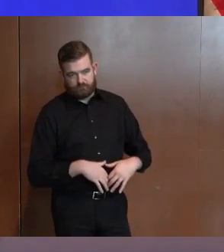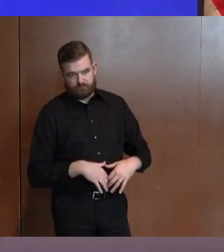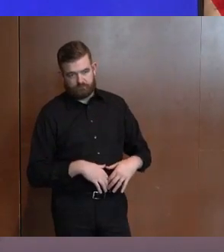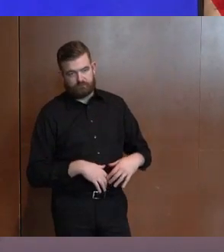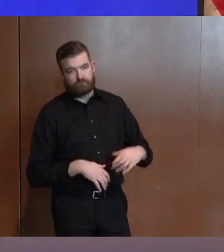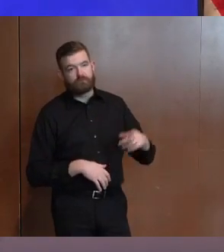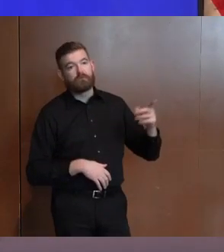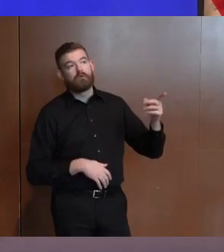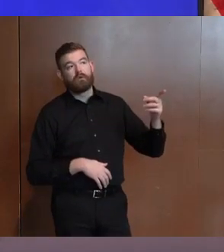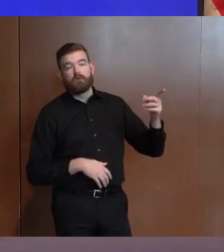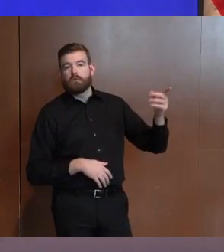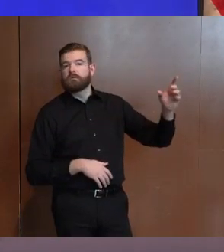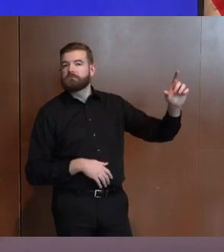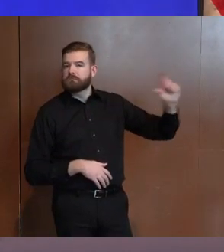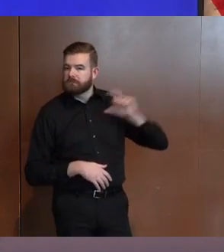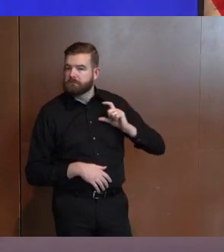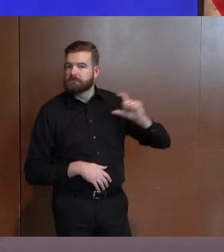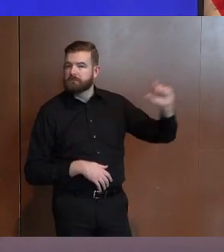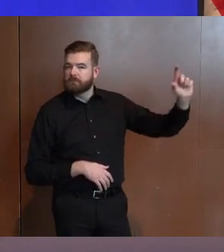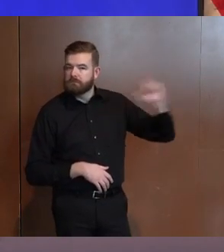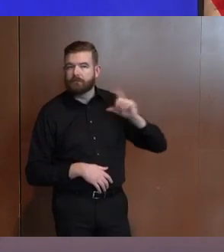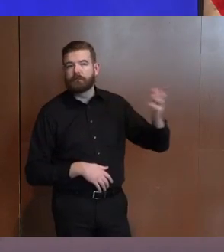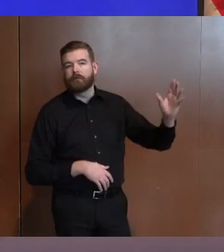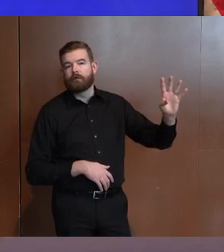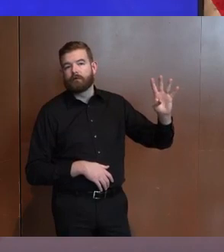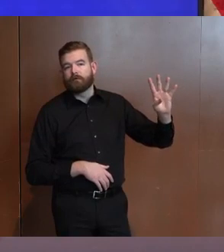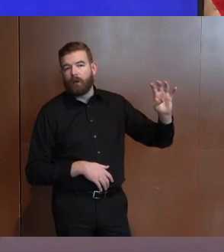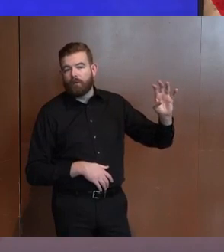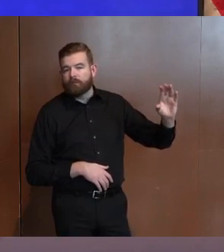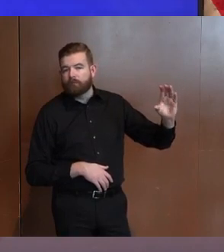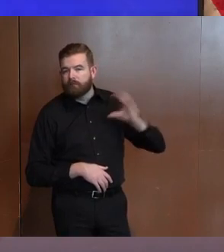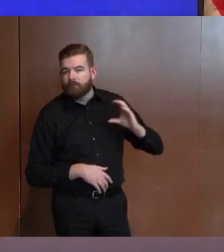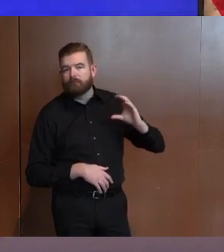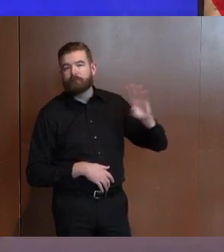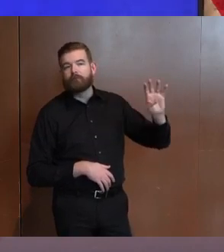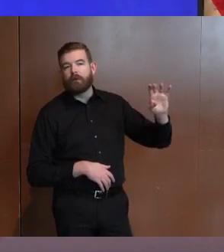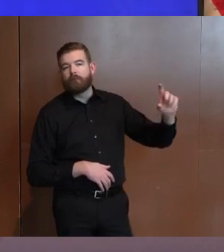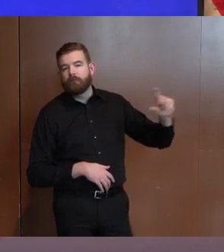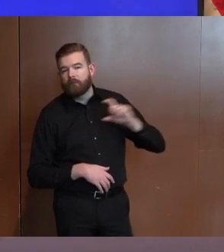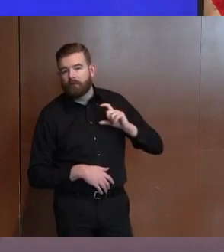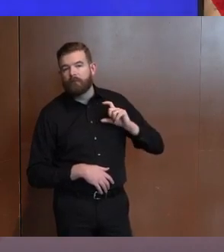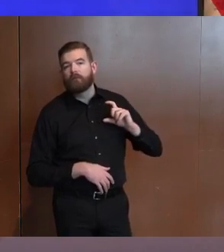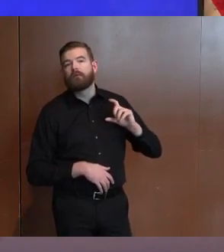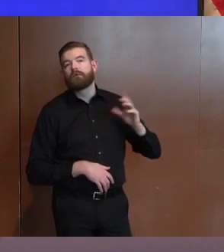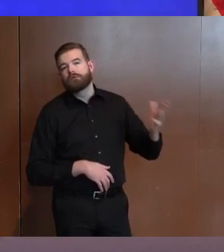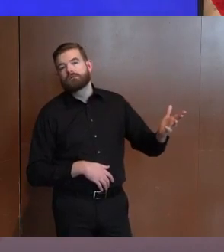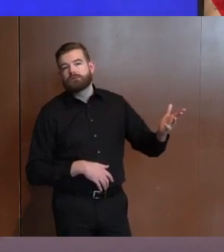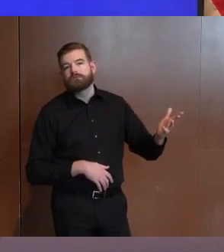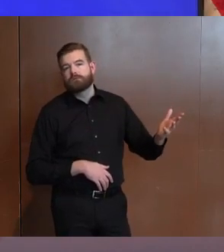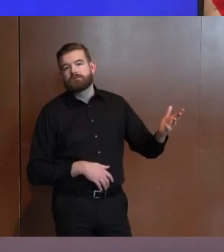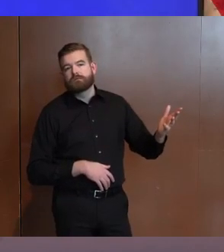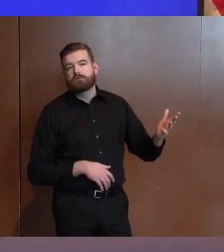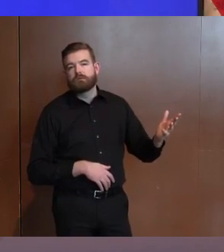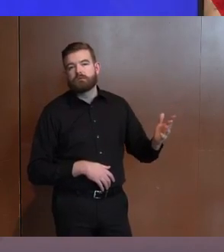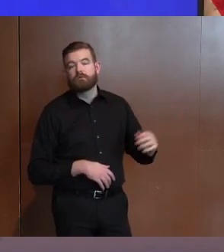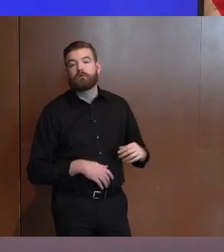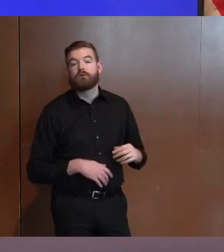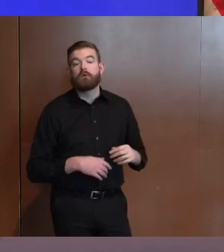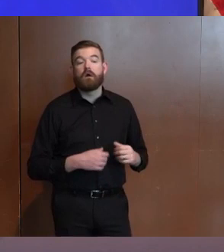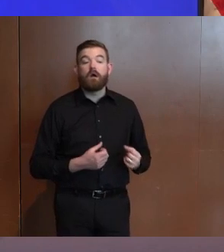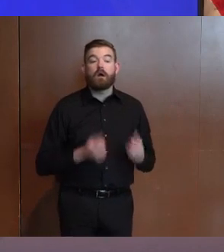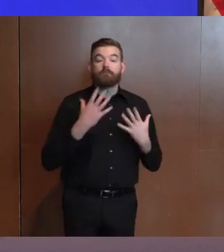and the installments come in ahead of need, we'll be able to stay out ahead of the need. But that is, I just want to